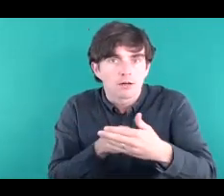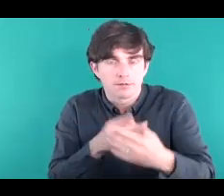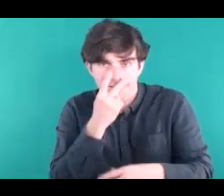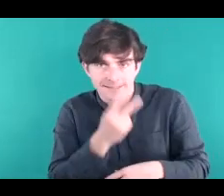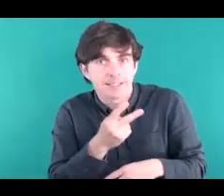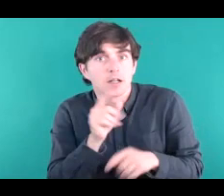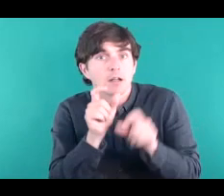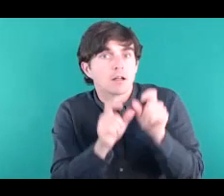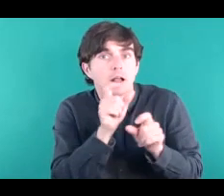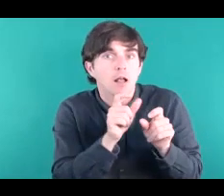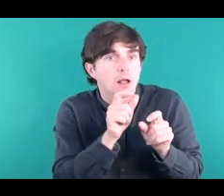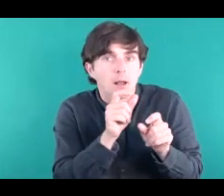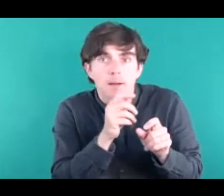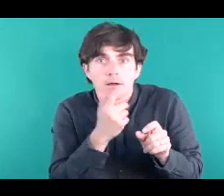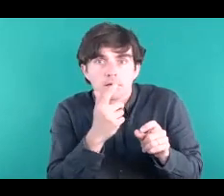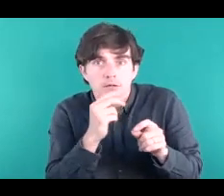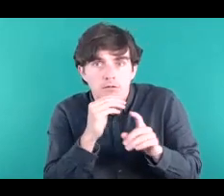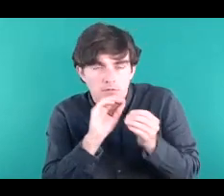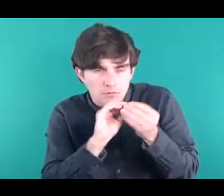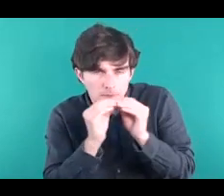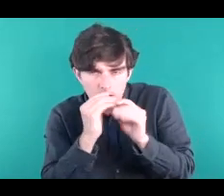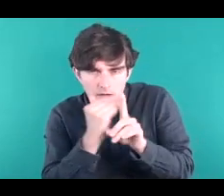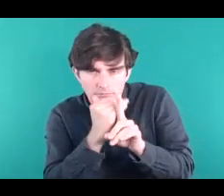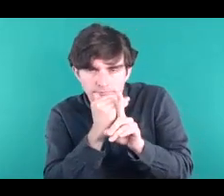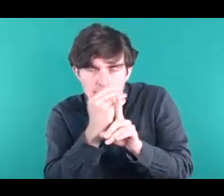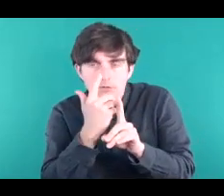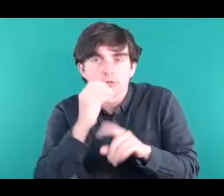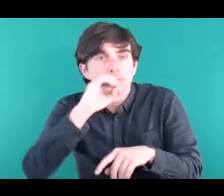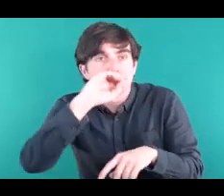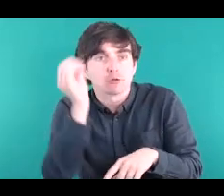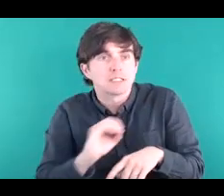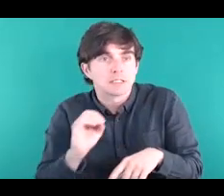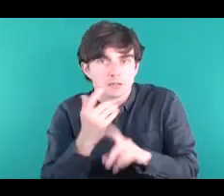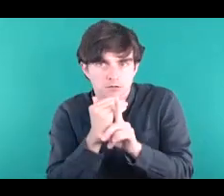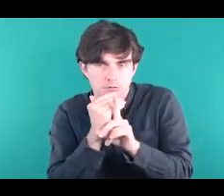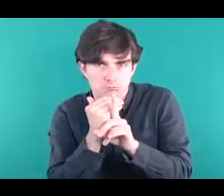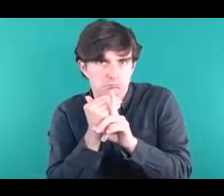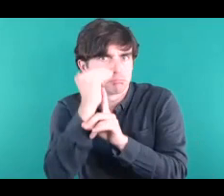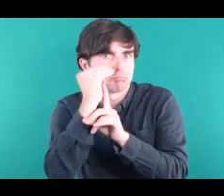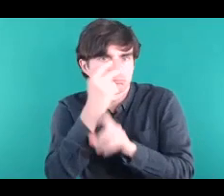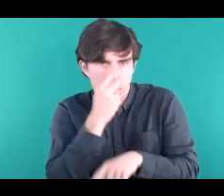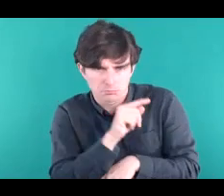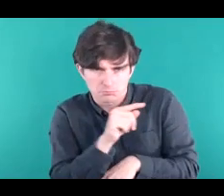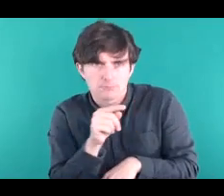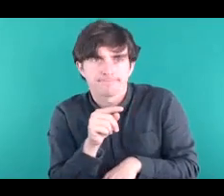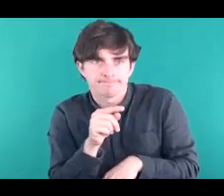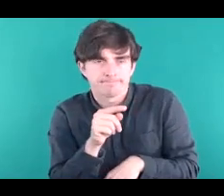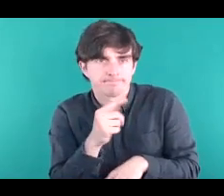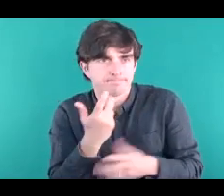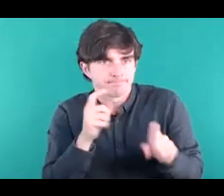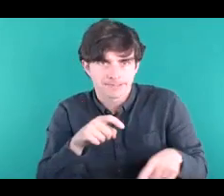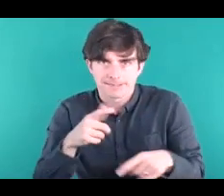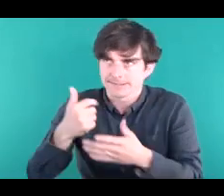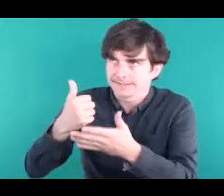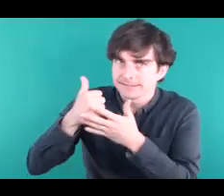subsidy. So around 35% of respondents, they are able to access the electricity subsidy. And